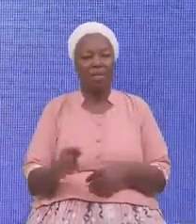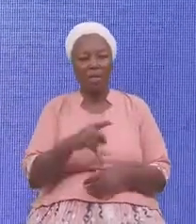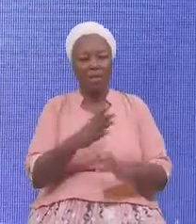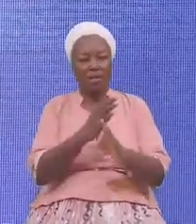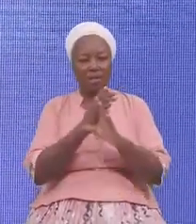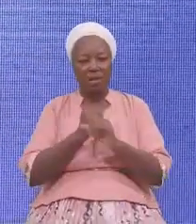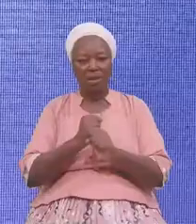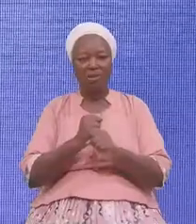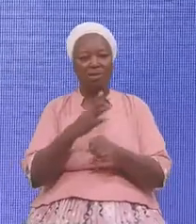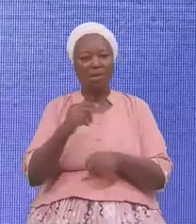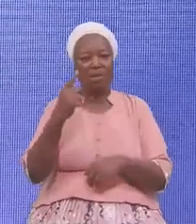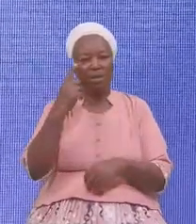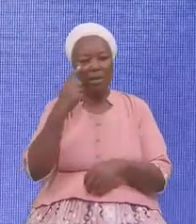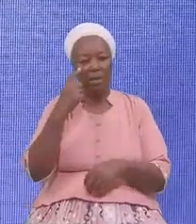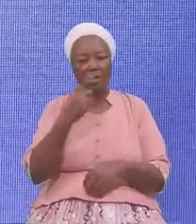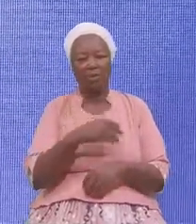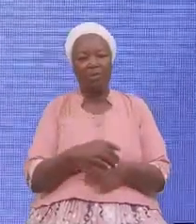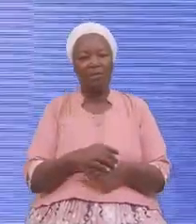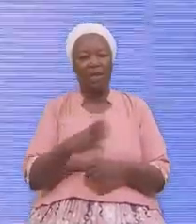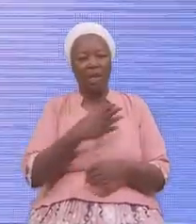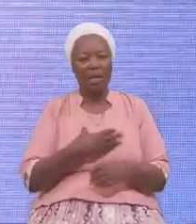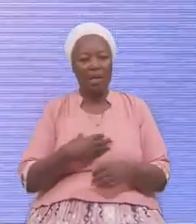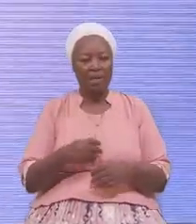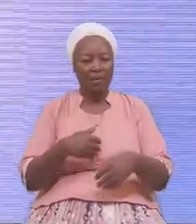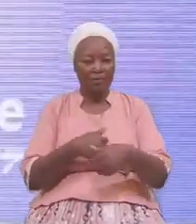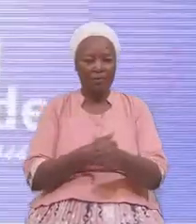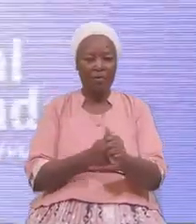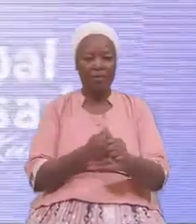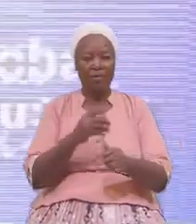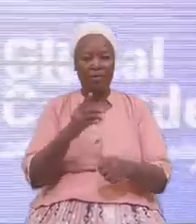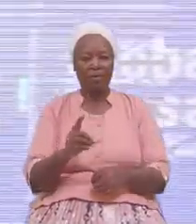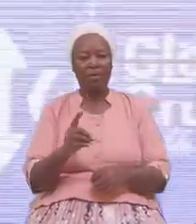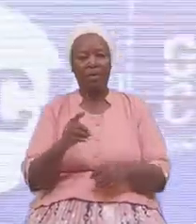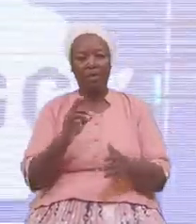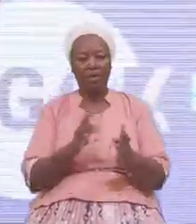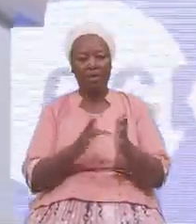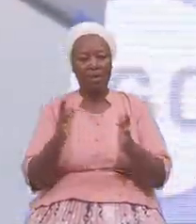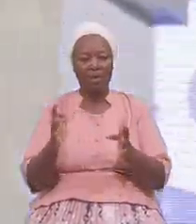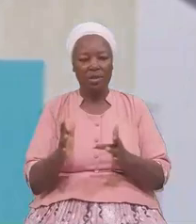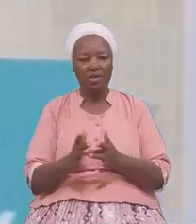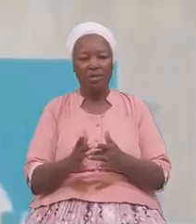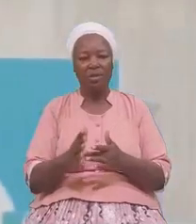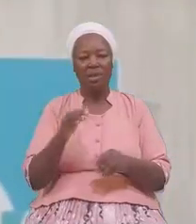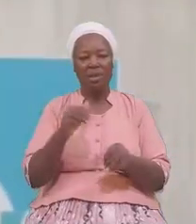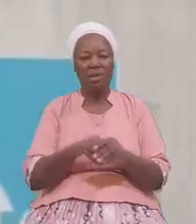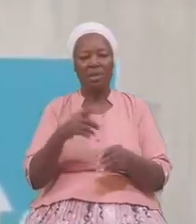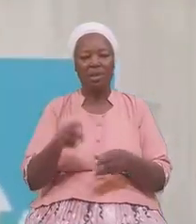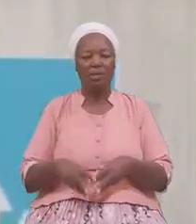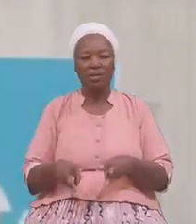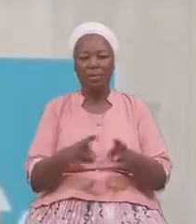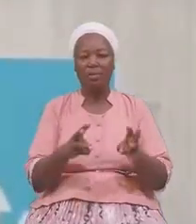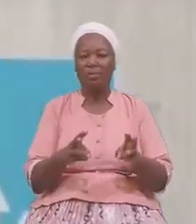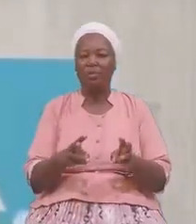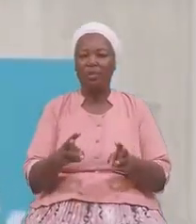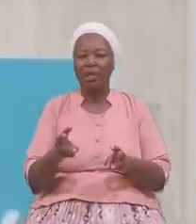received his sight, and he followed Jesus in the way.